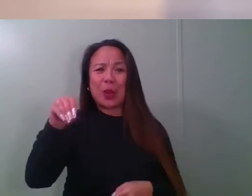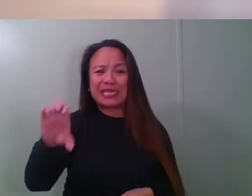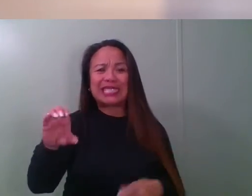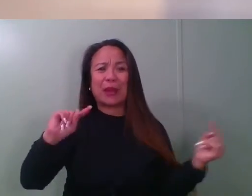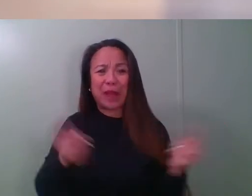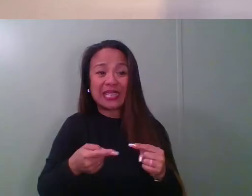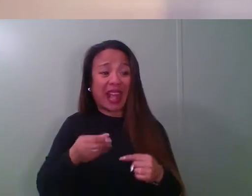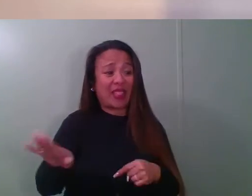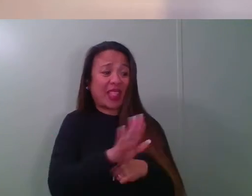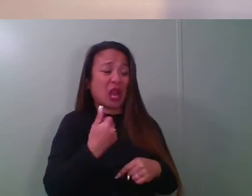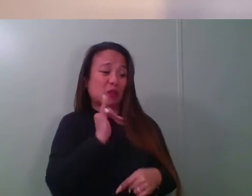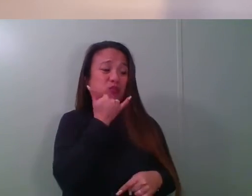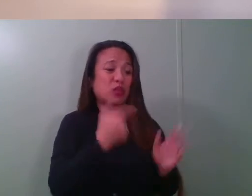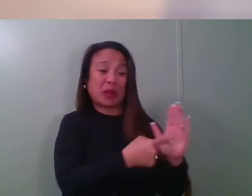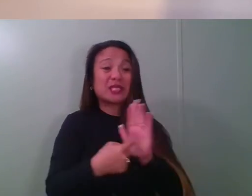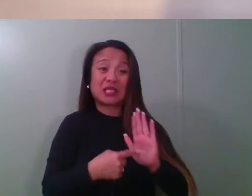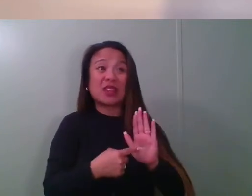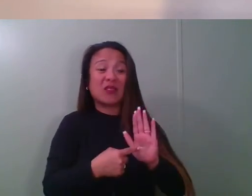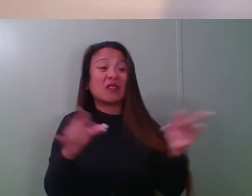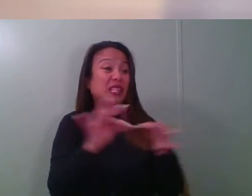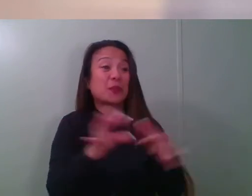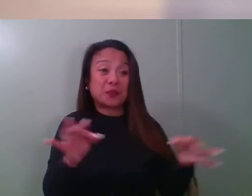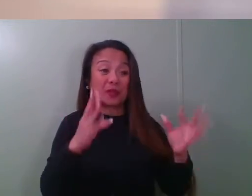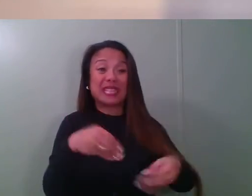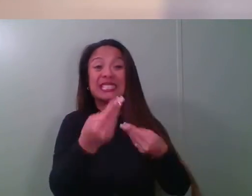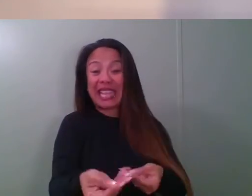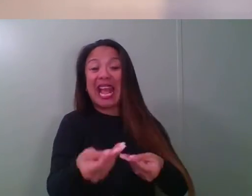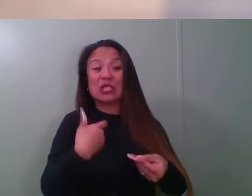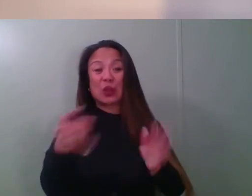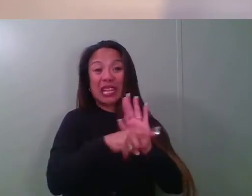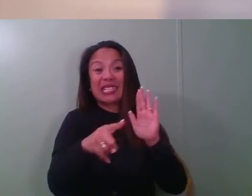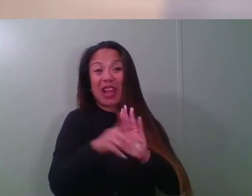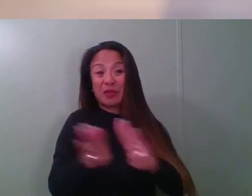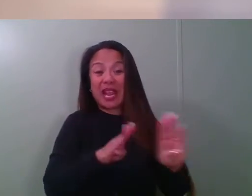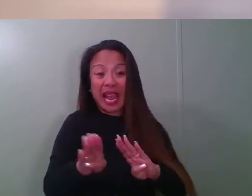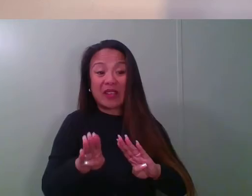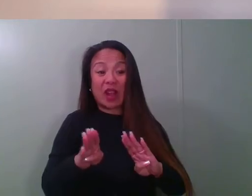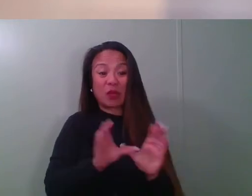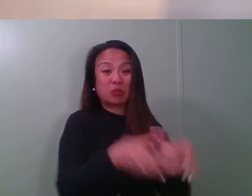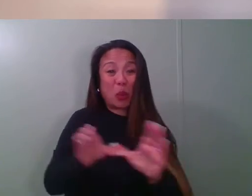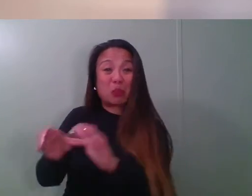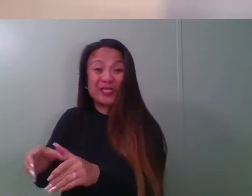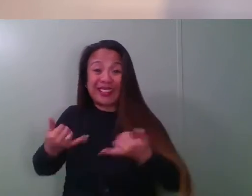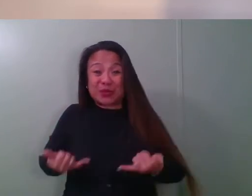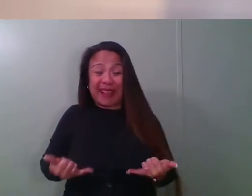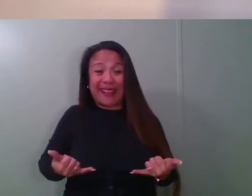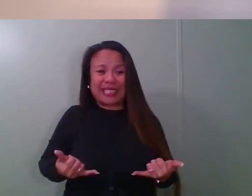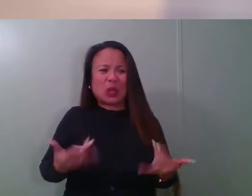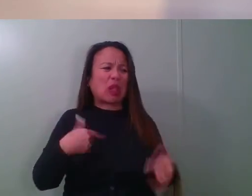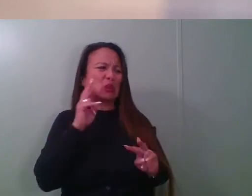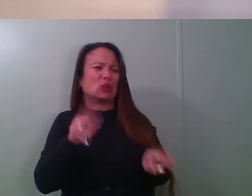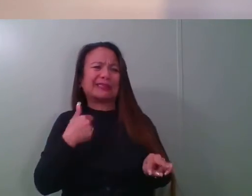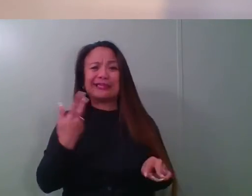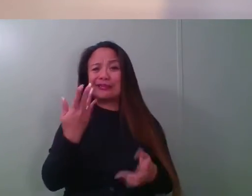POC pain, and their misrepresentation of POC narratives contributes to the negative treatment of marginalized bodies today. So let's